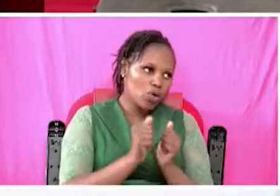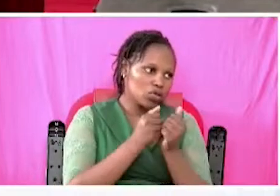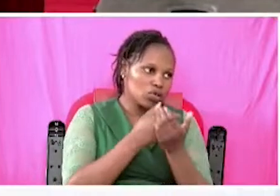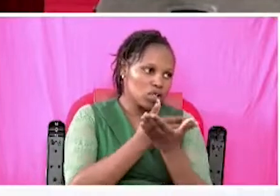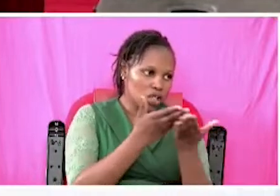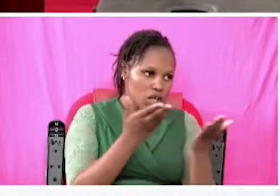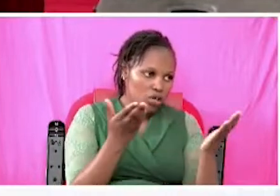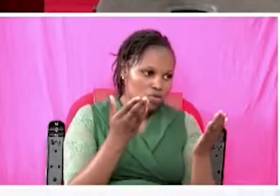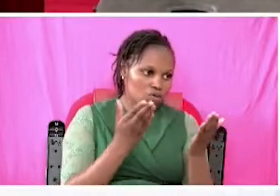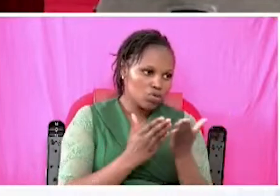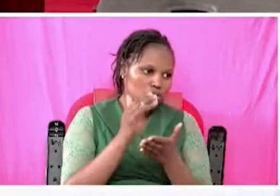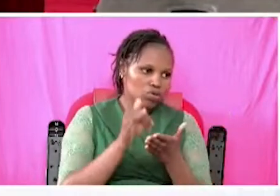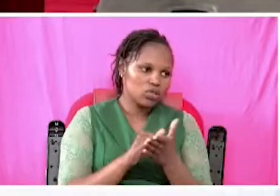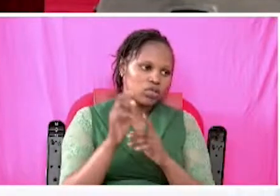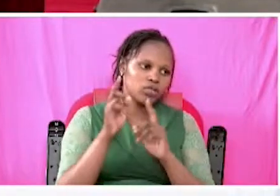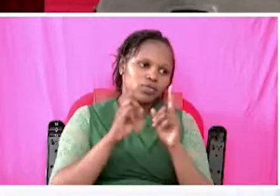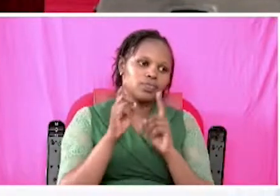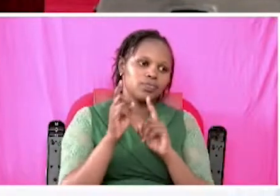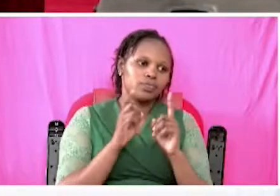journey.